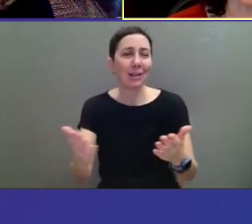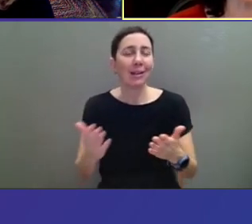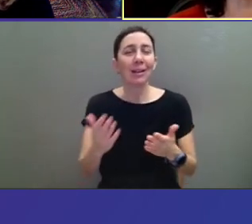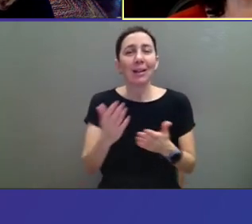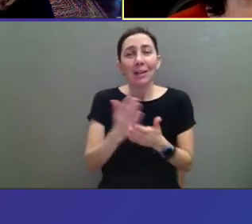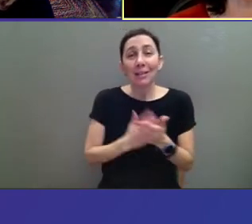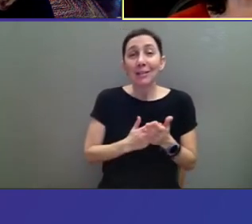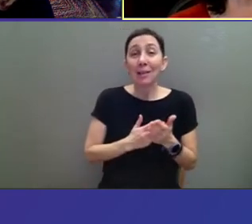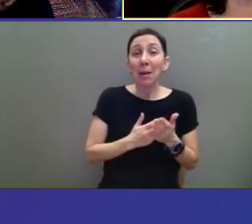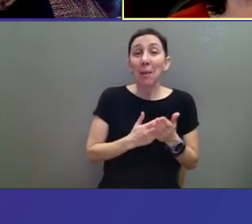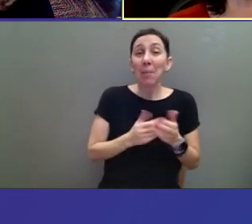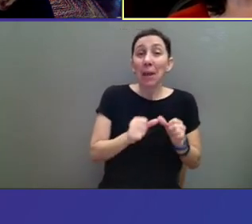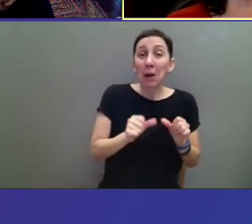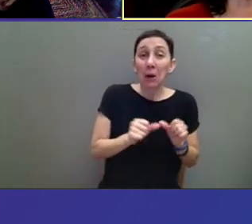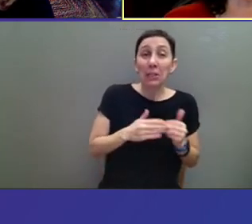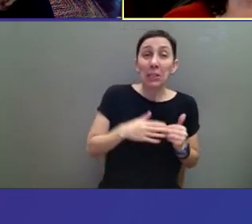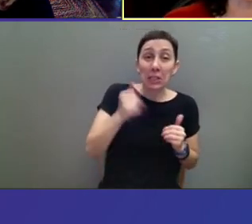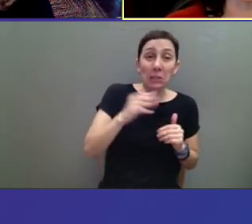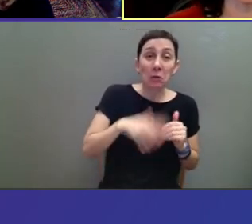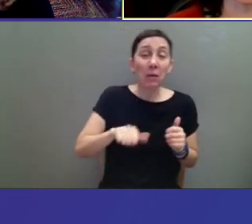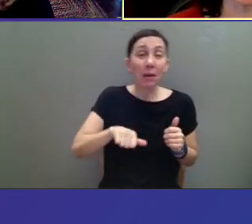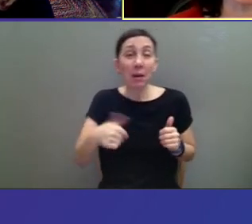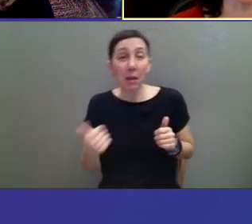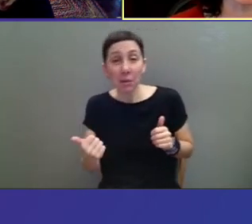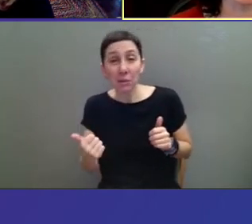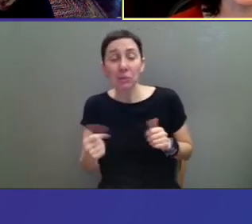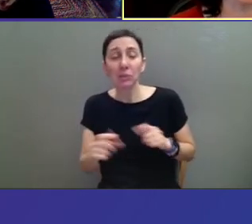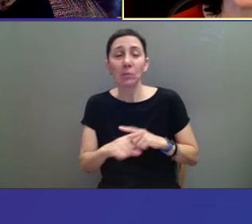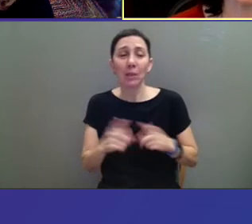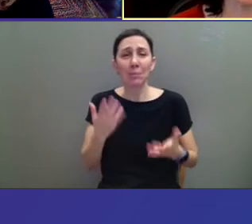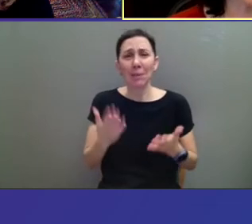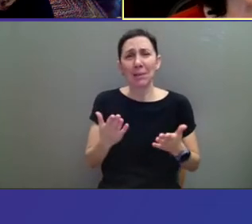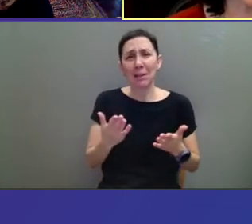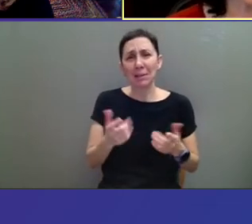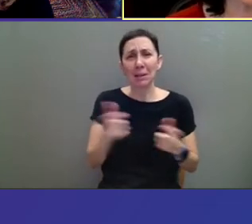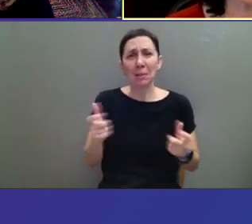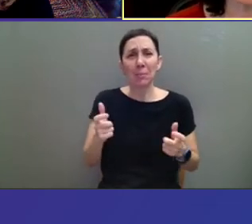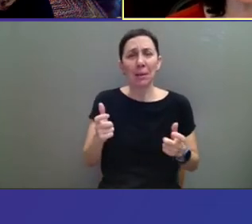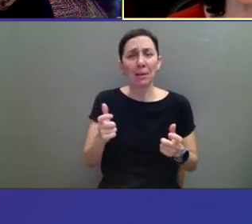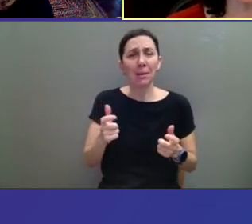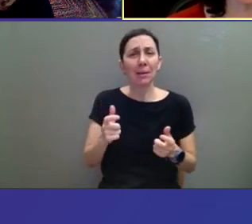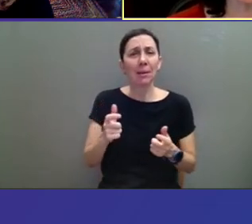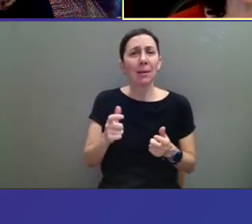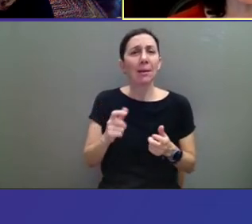than others, but I think that's maybe the bigger takeaway.